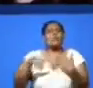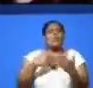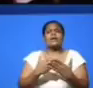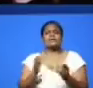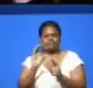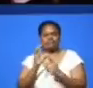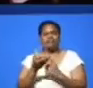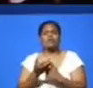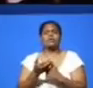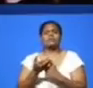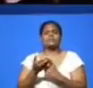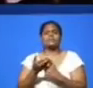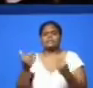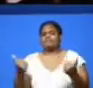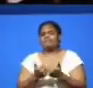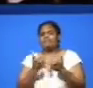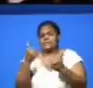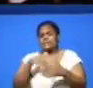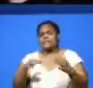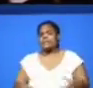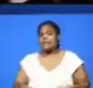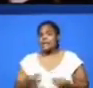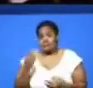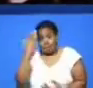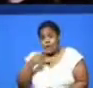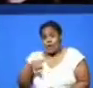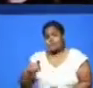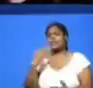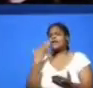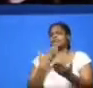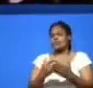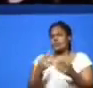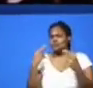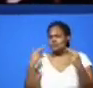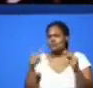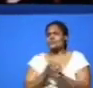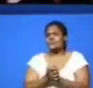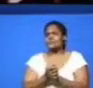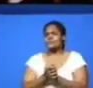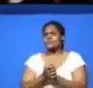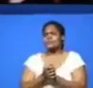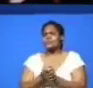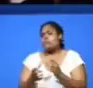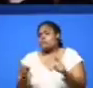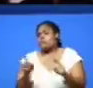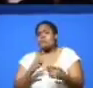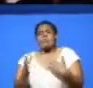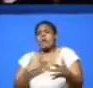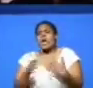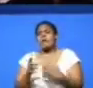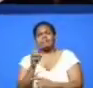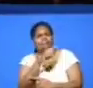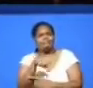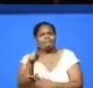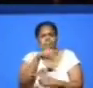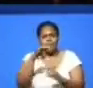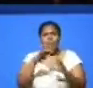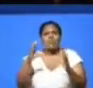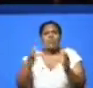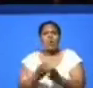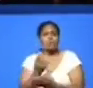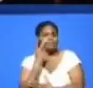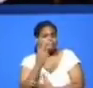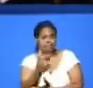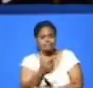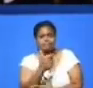face. I don't know about you, but that's good news for me. What do you say? Wherever you're watching from, wherever around the world you're watching